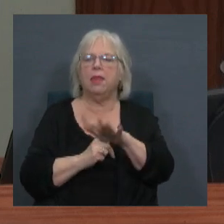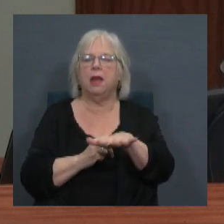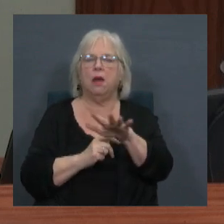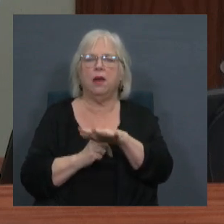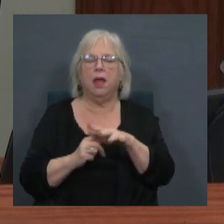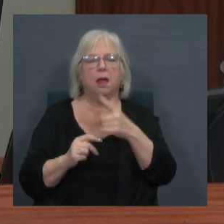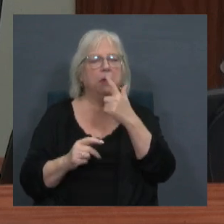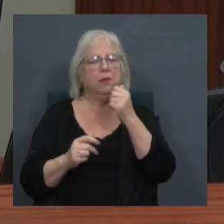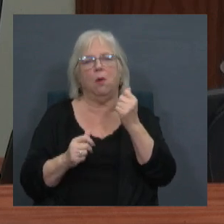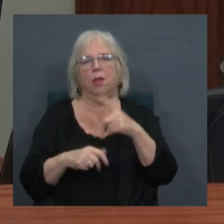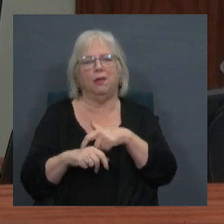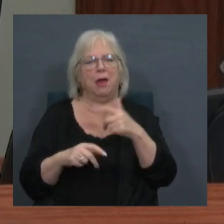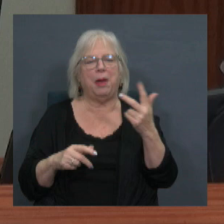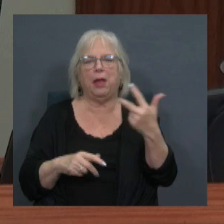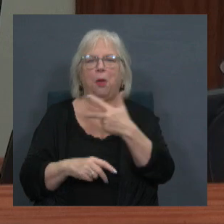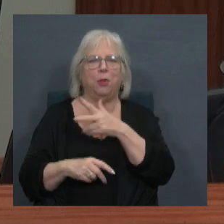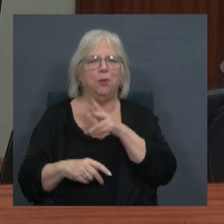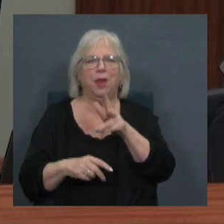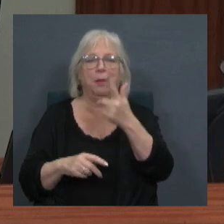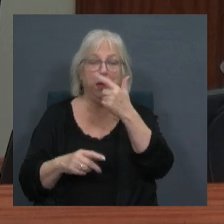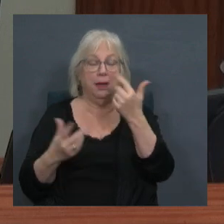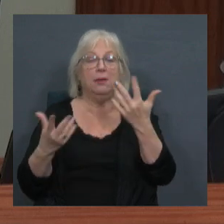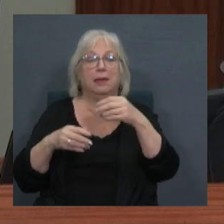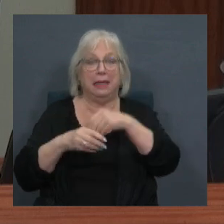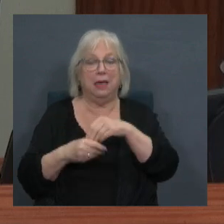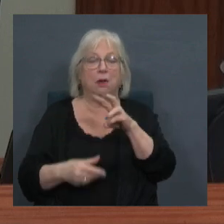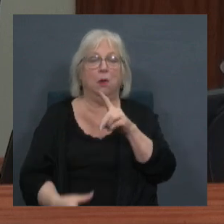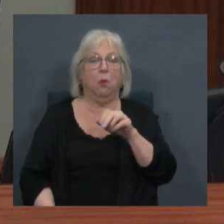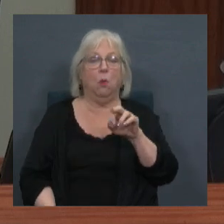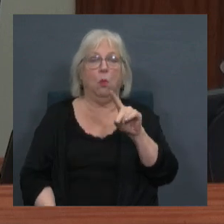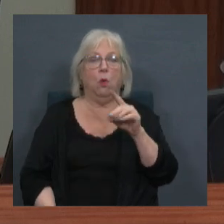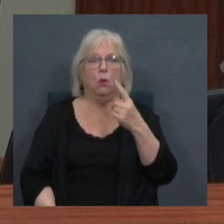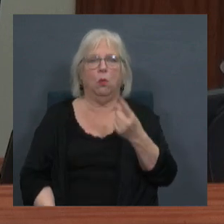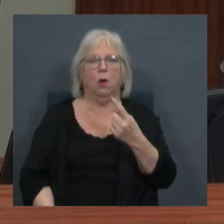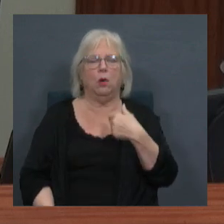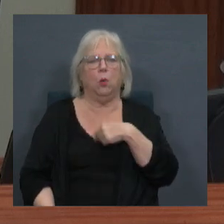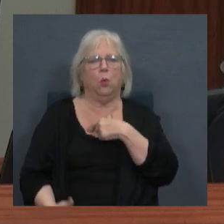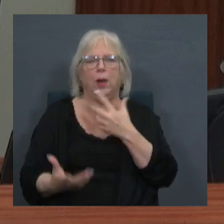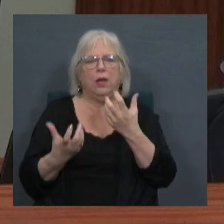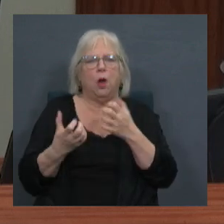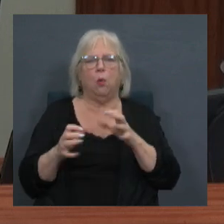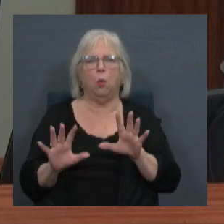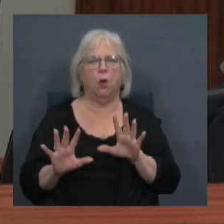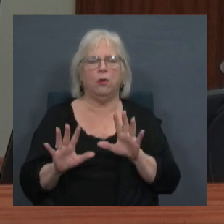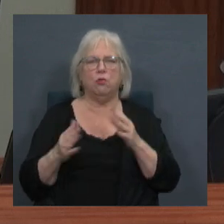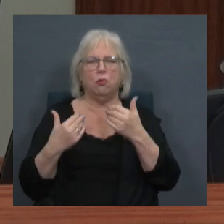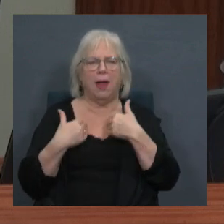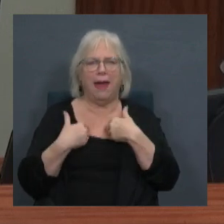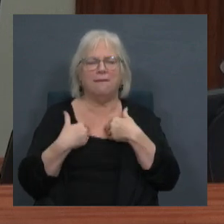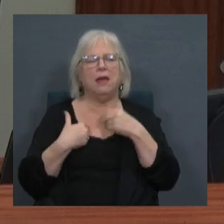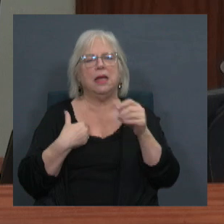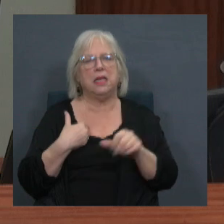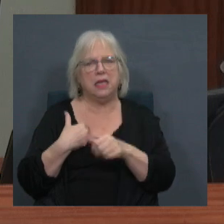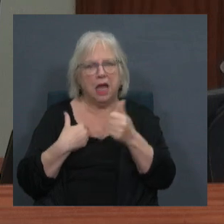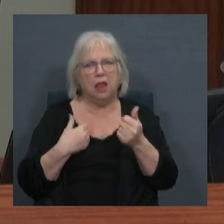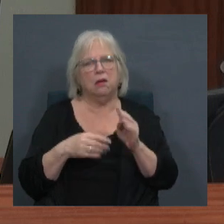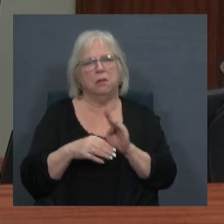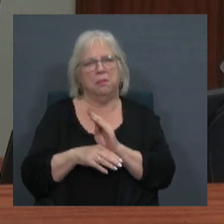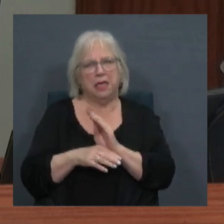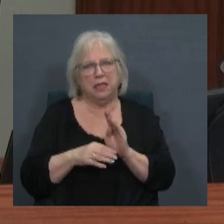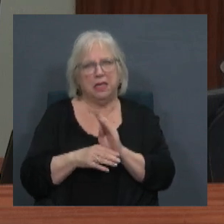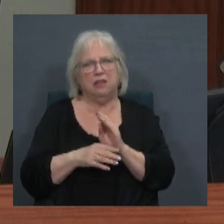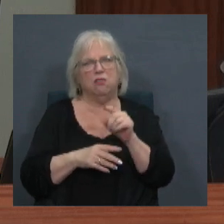drive through there all the time anyway. It's in Ward 1. We don't want to have another